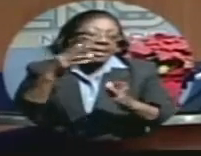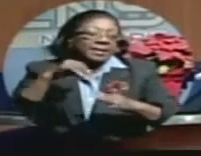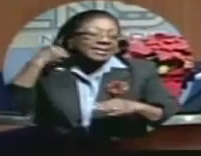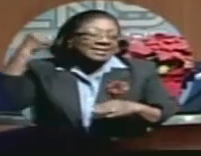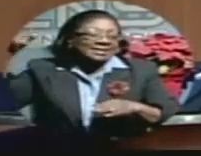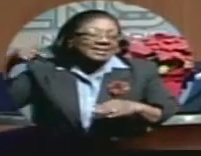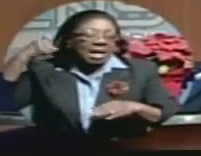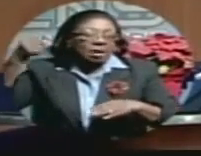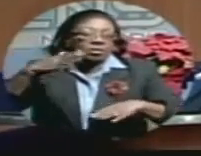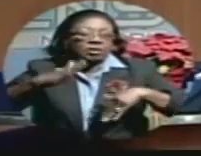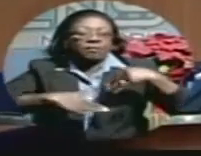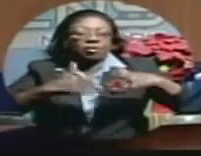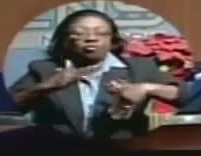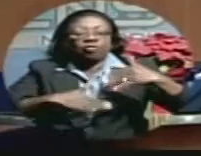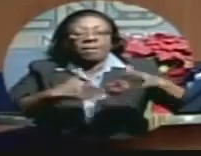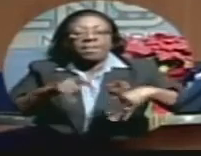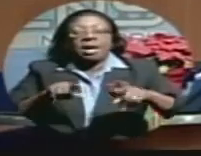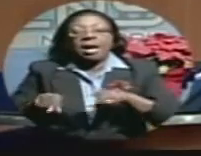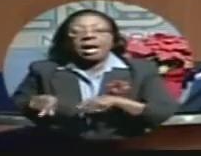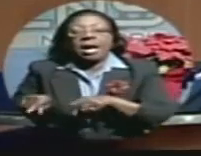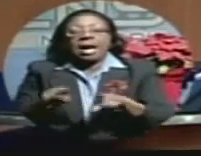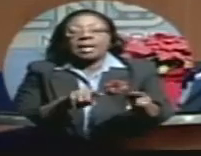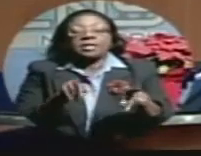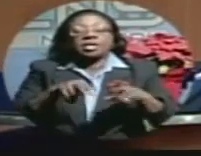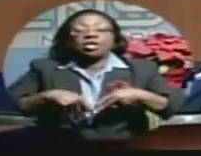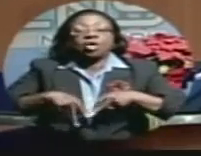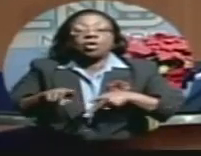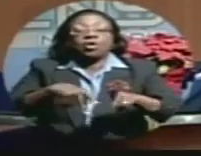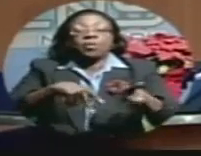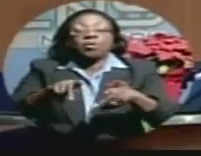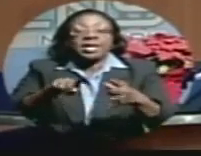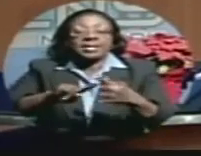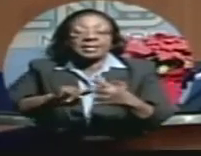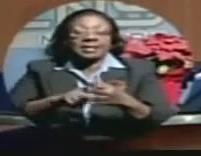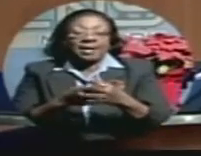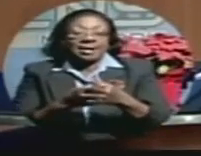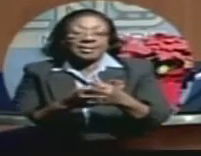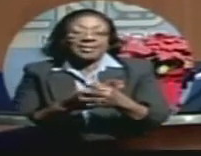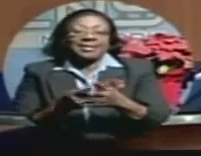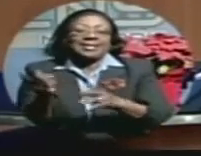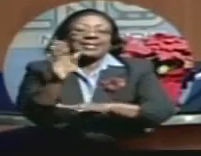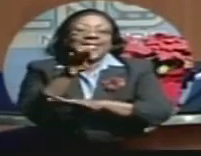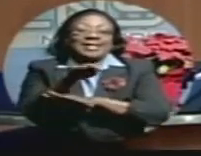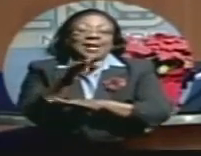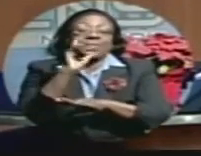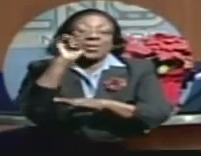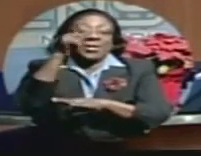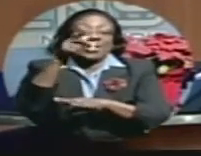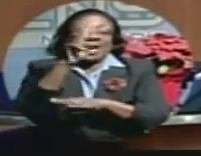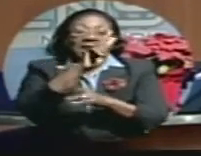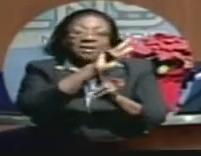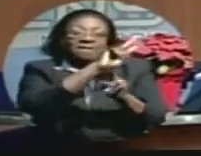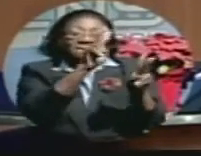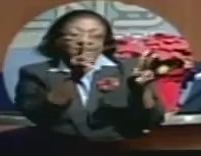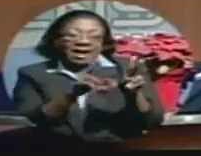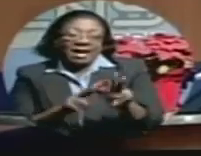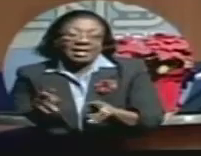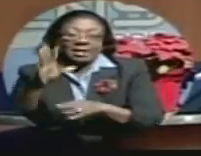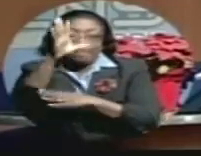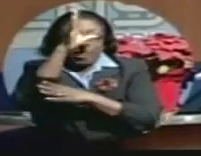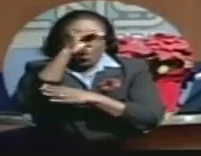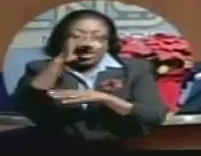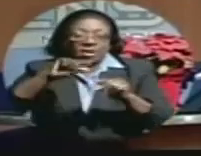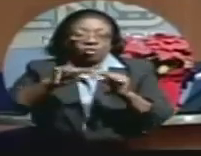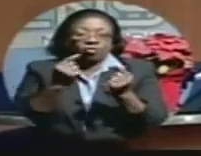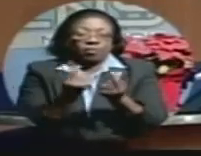start of the Junkanoo season on Bay Street. Tonight, we take a look at the Valley Boys organization as they prepare for the big dance. Here's